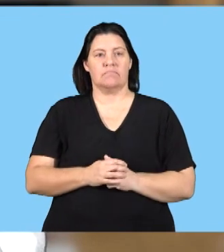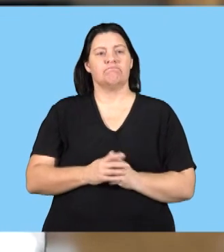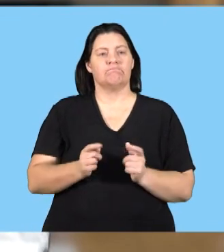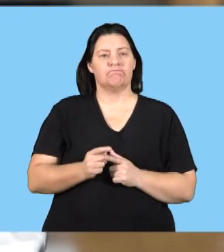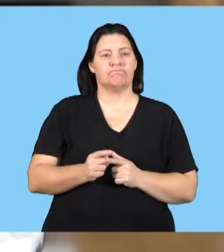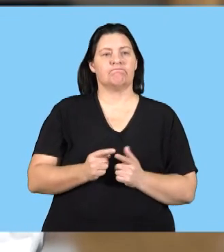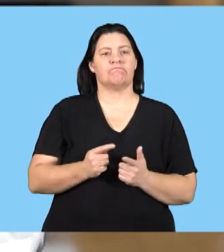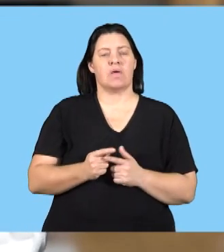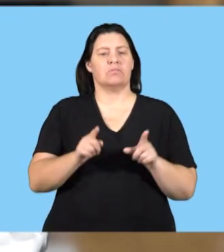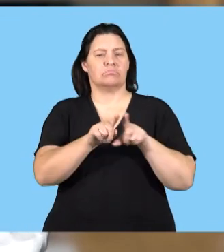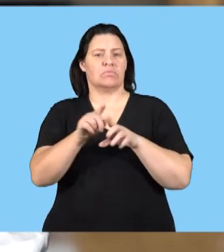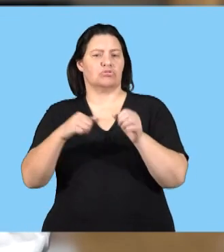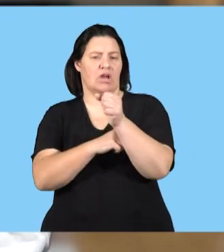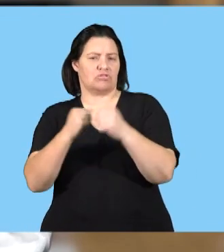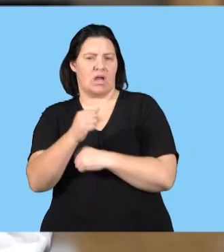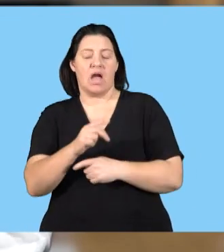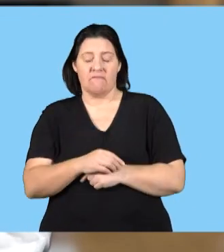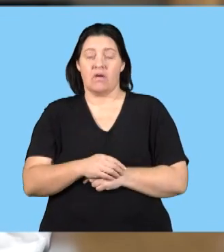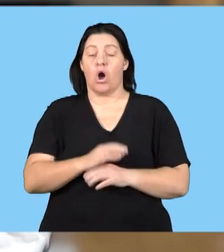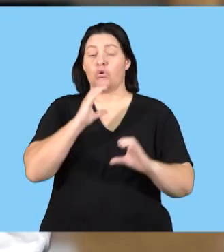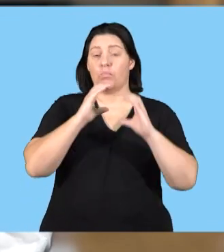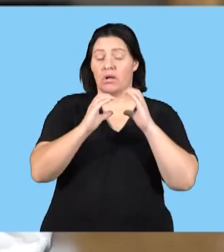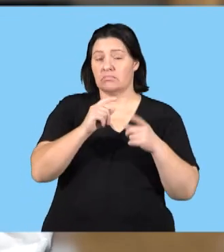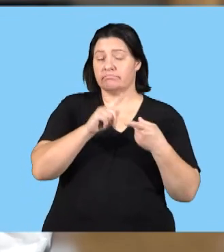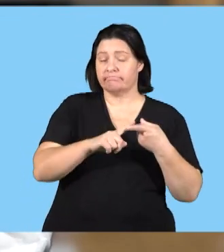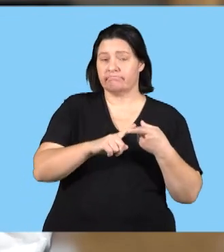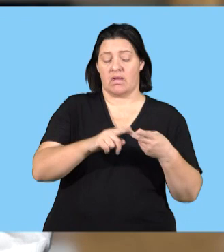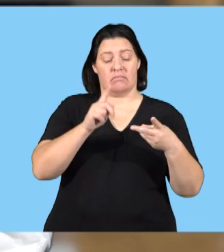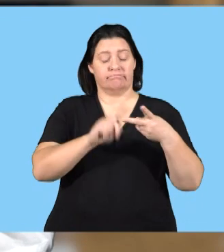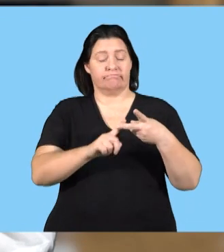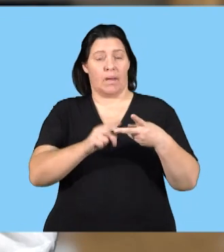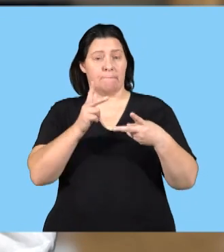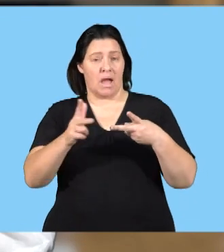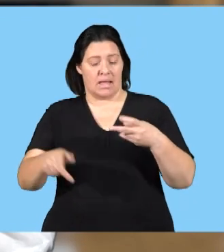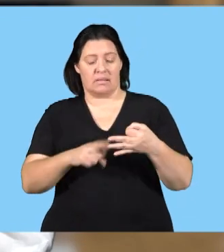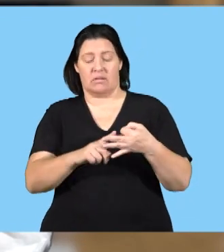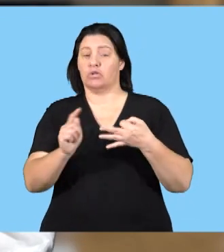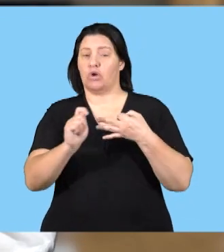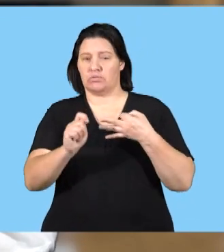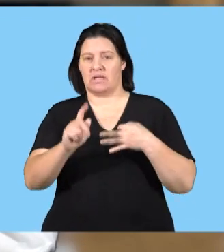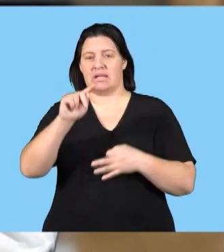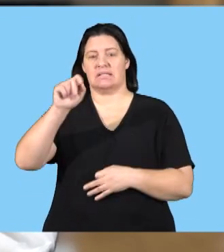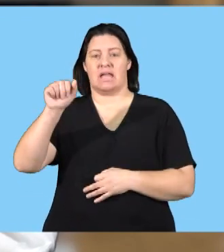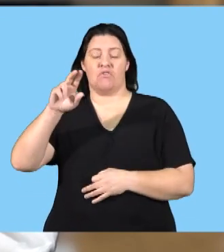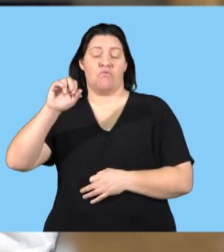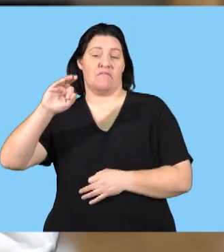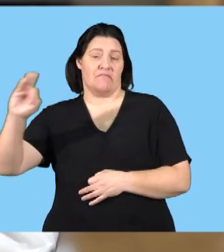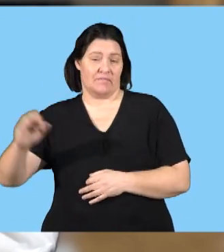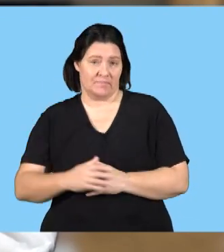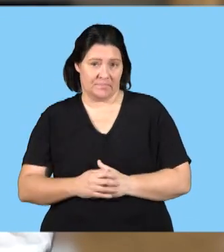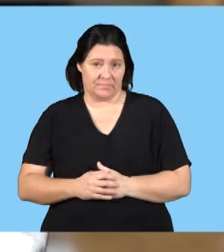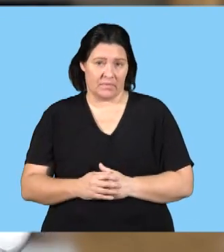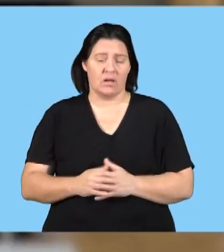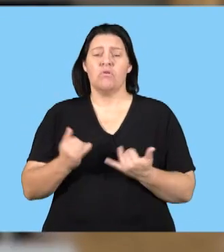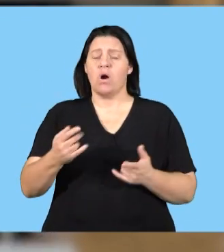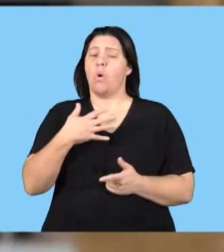but more specifically, we look at communication tariffs, parking tariffs, and transport tariffs. Now, before I get the show on the